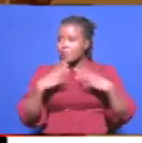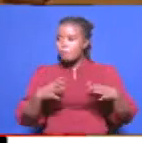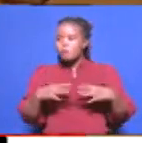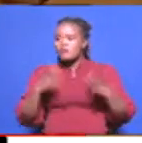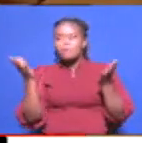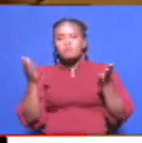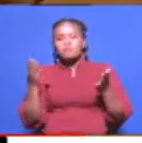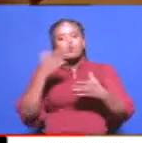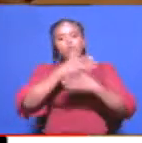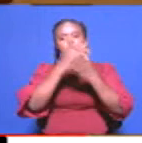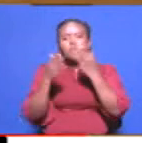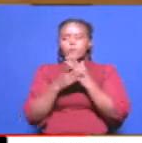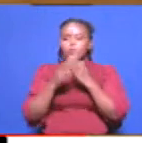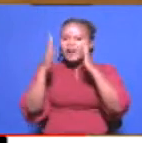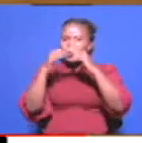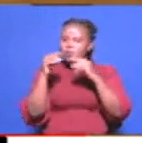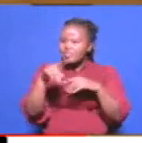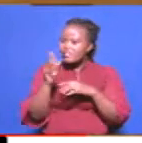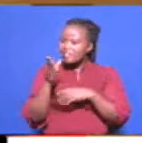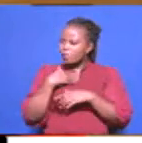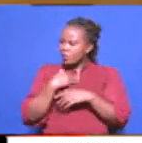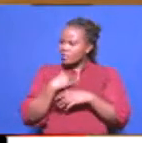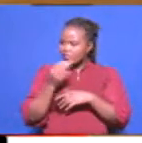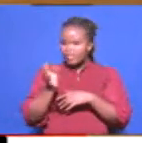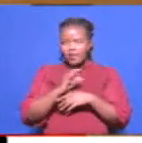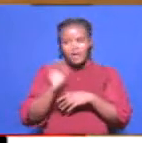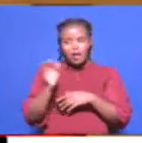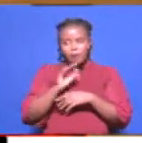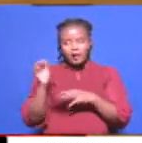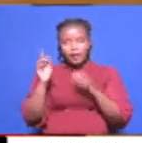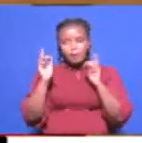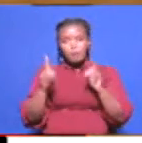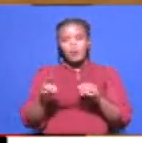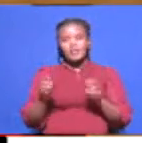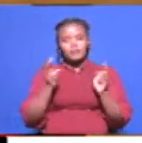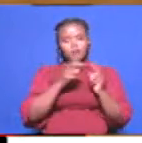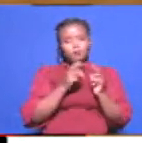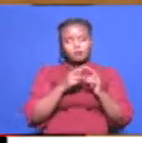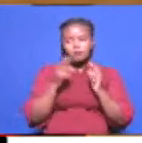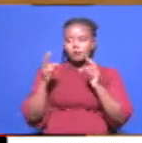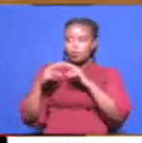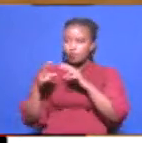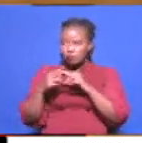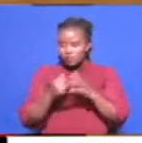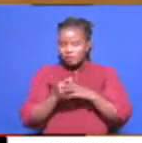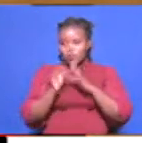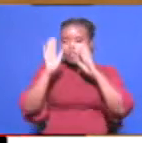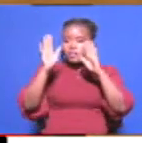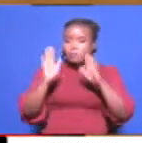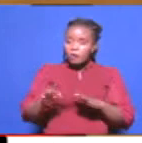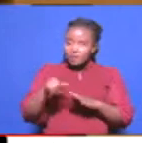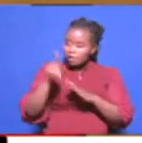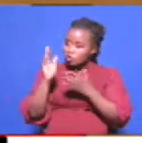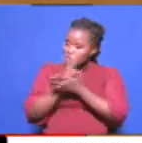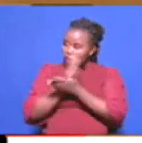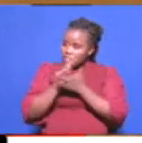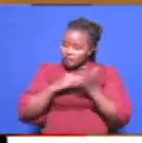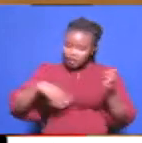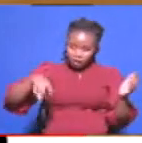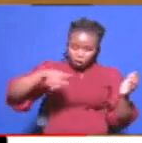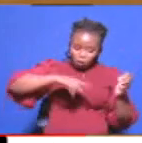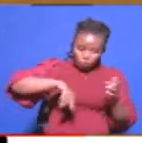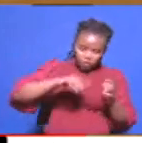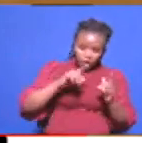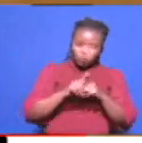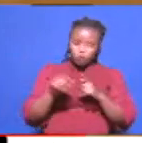wish and do them without consulting. Give us your wish, but come, we try to talk. We tell